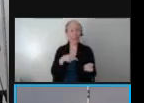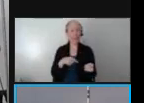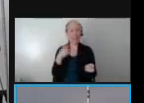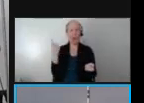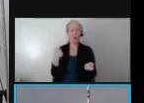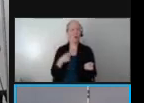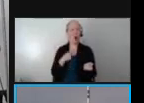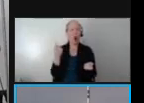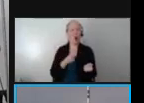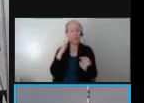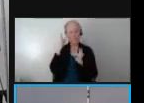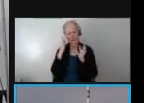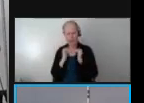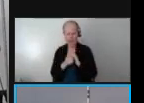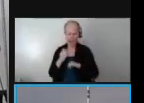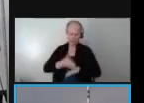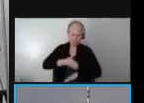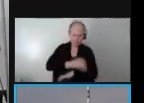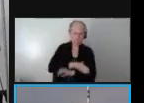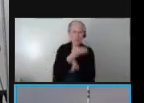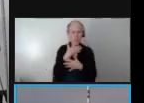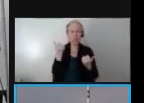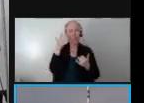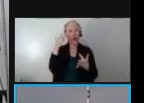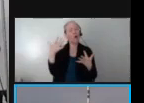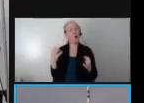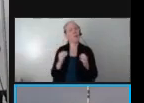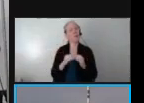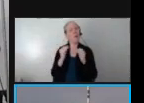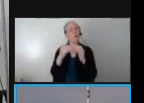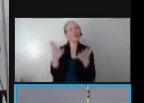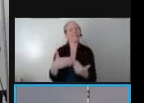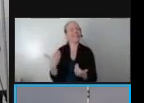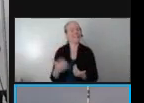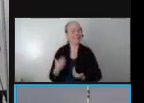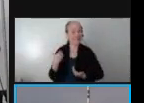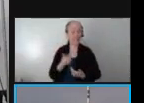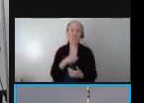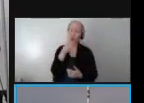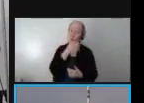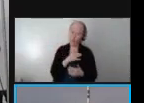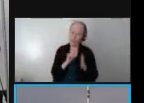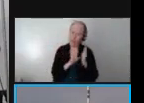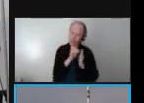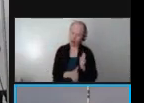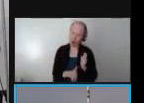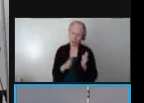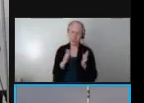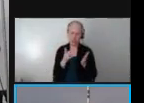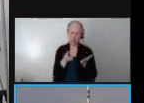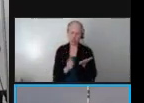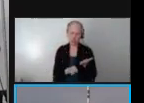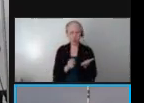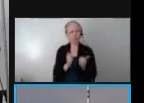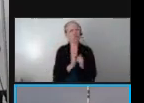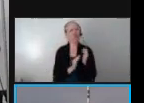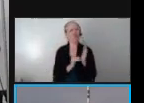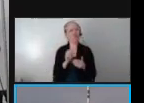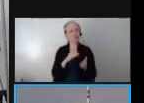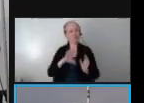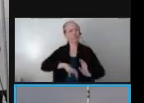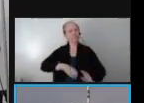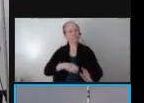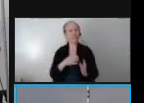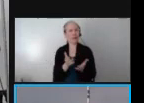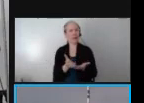to make sure this becomes easier and easier for our women astronauts, to be able to collect that urine for science. It's not easy